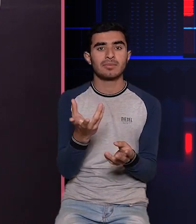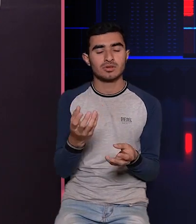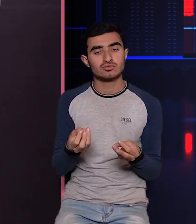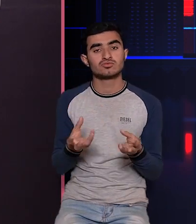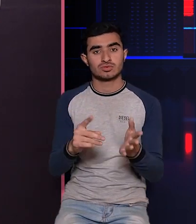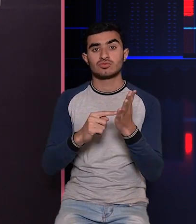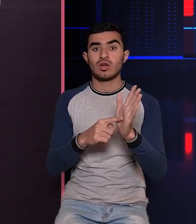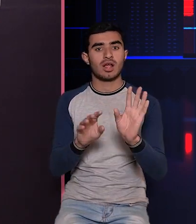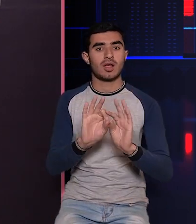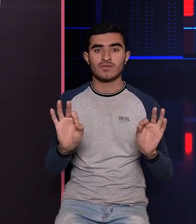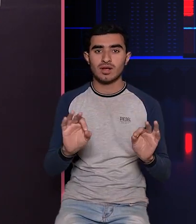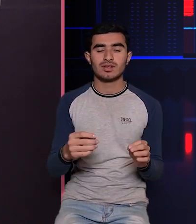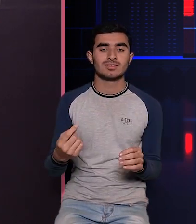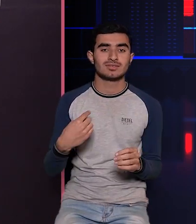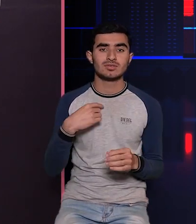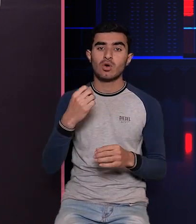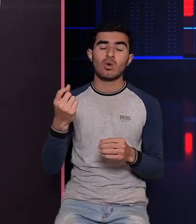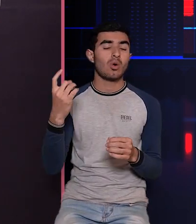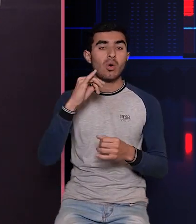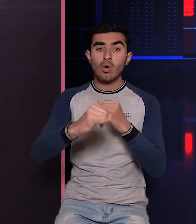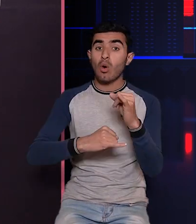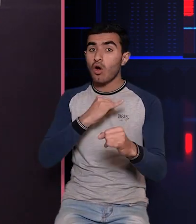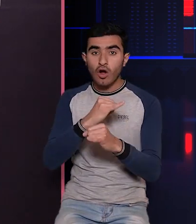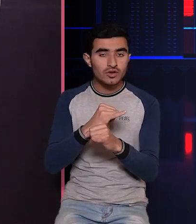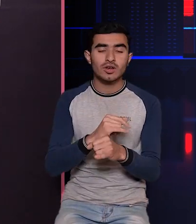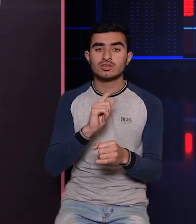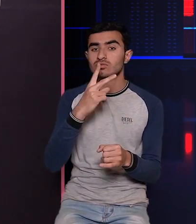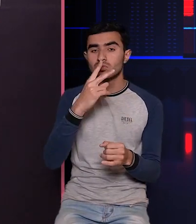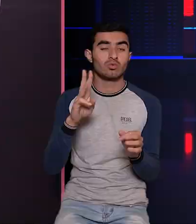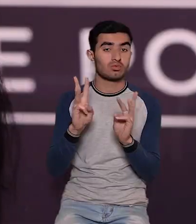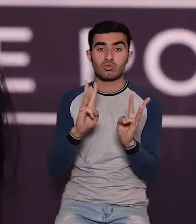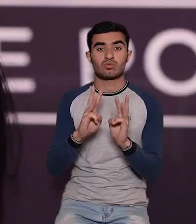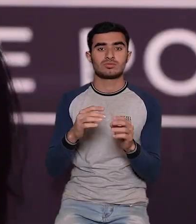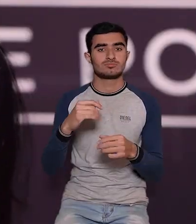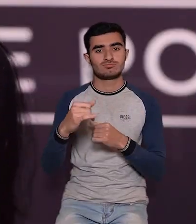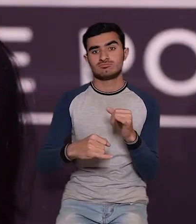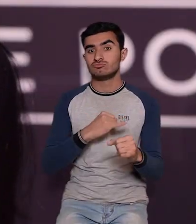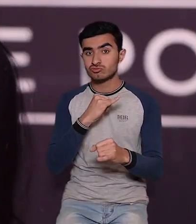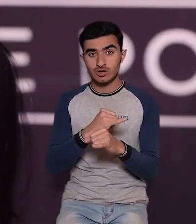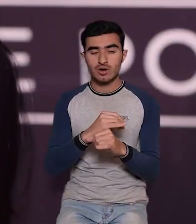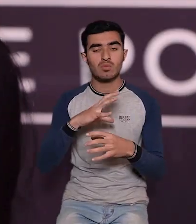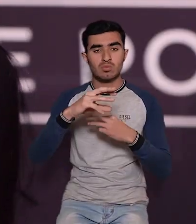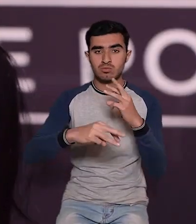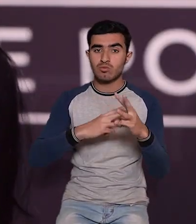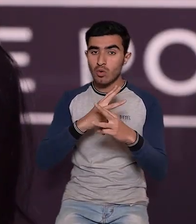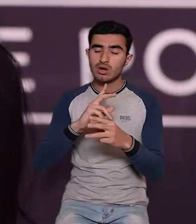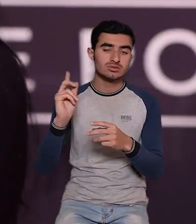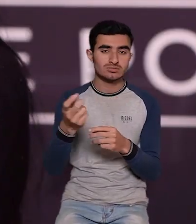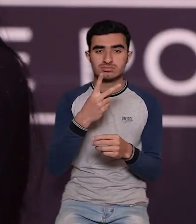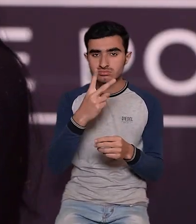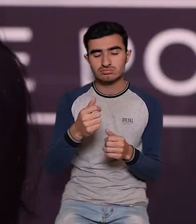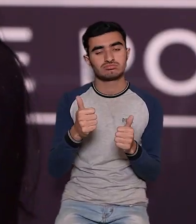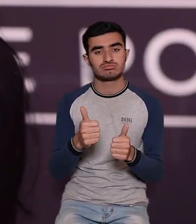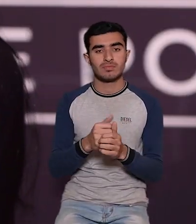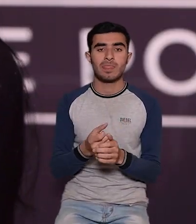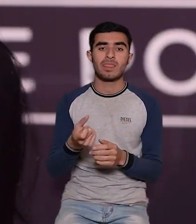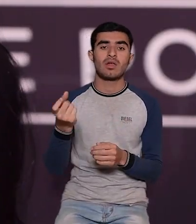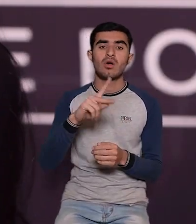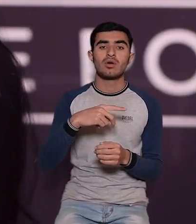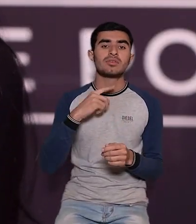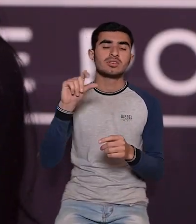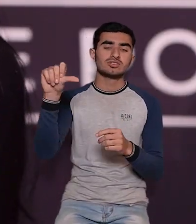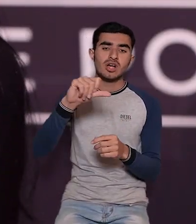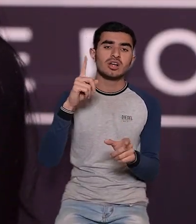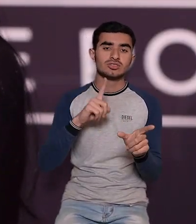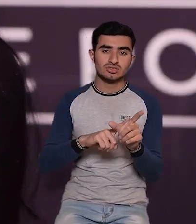that the world was able to see just before the pandemic. Reflecting on the last 9 years of the foundation, we have